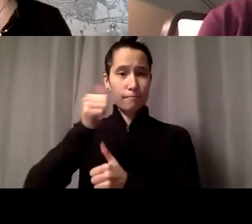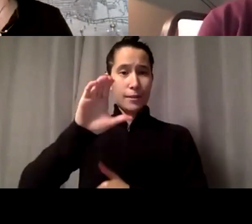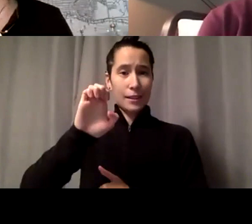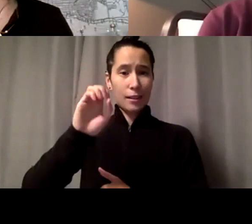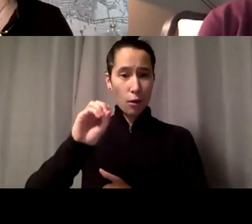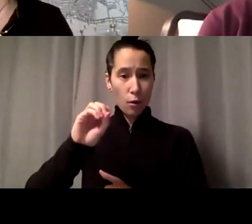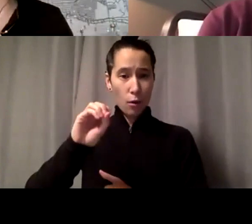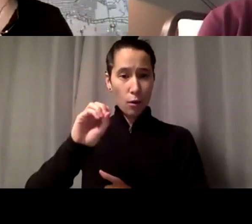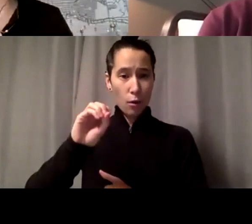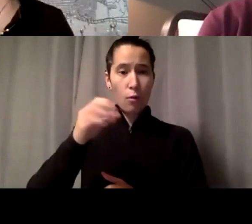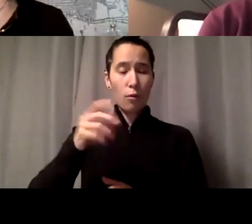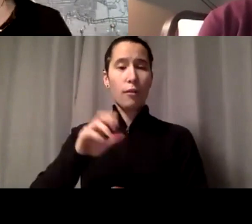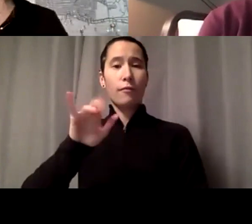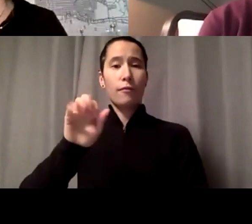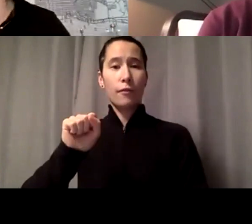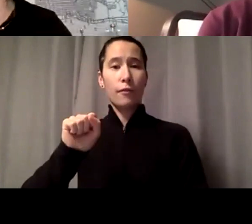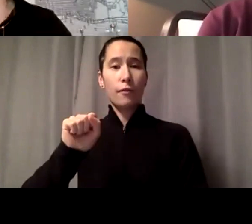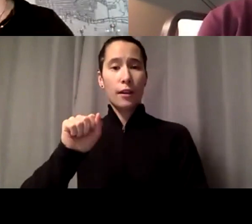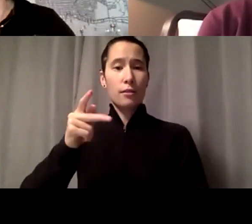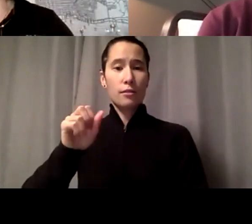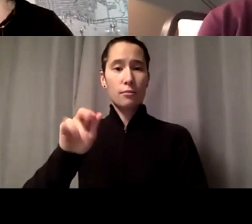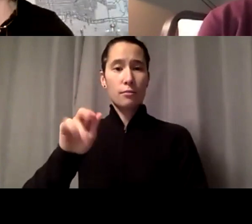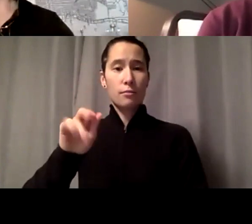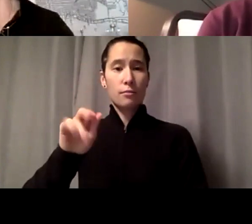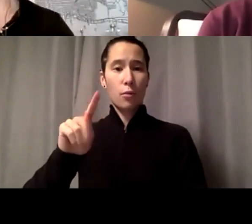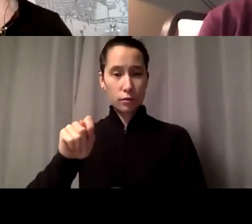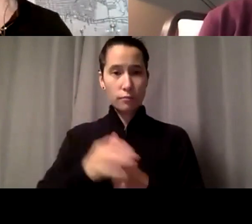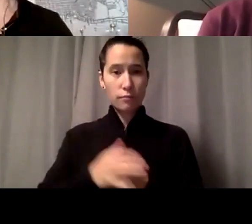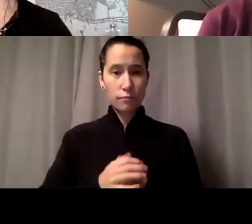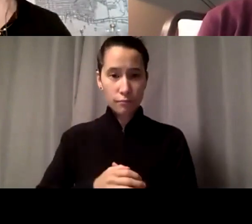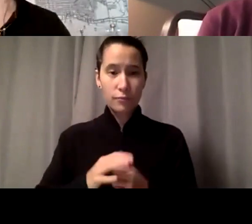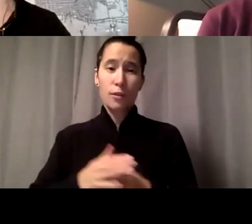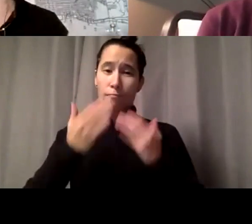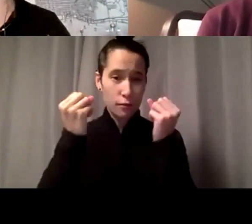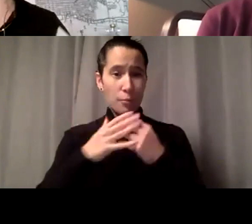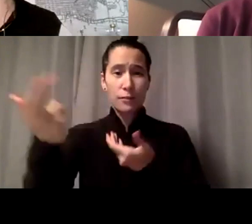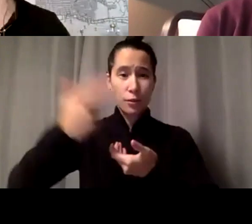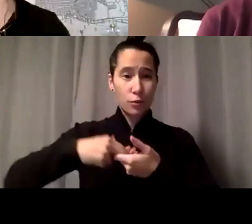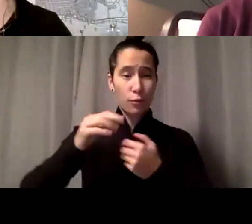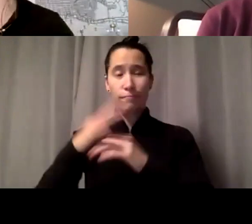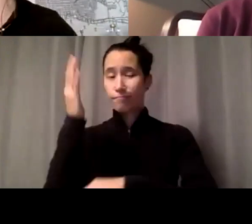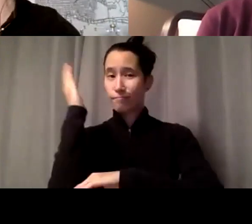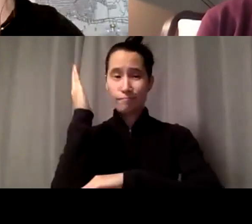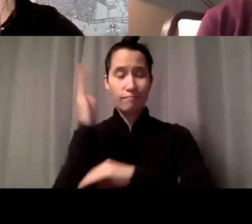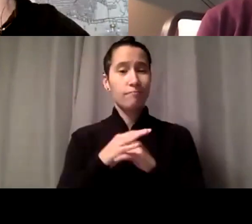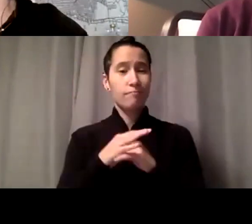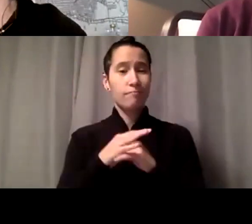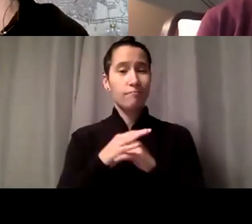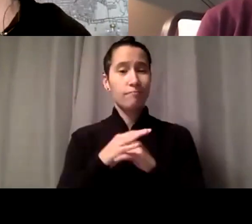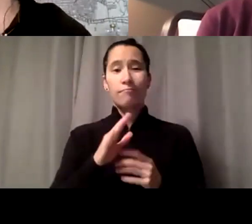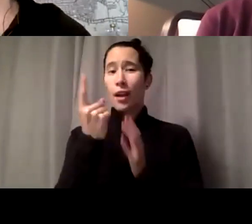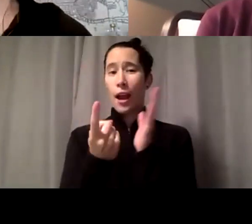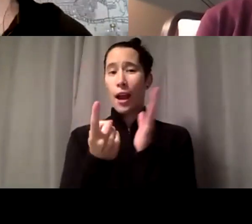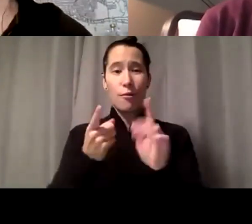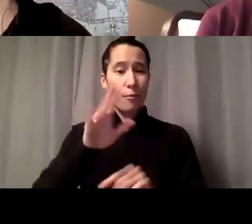and honor to be here and welcome you to this update. Thank you so much for joining the call and taking an hour out of your day to really listen